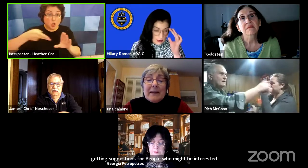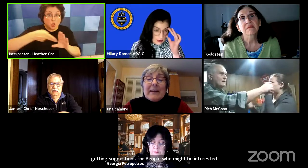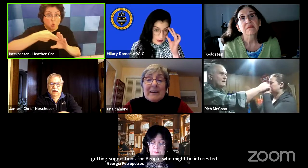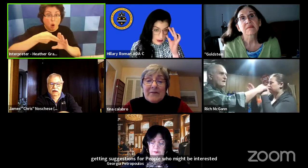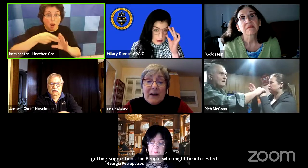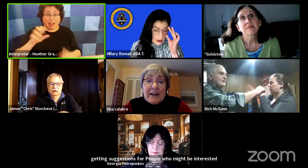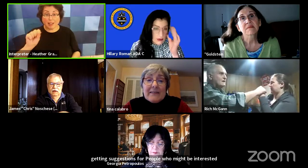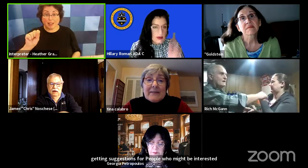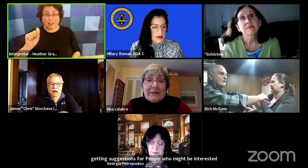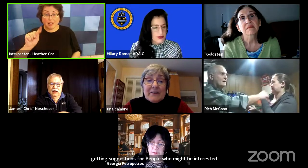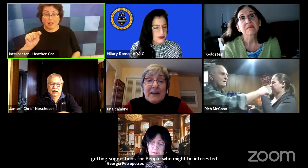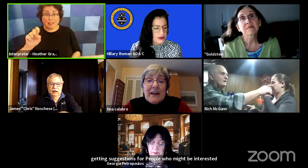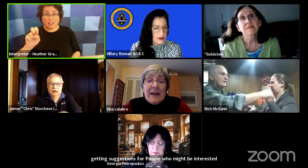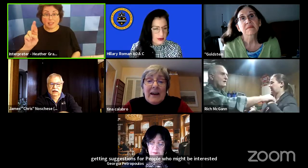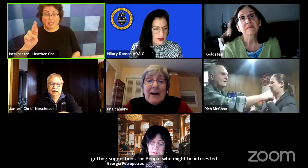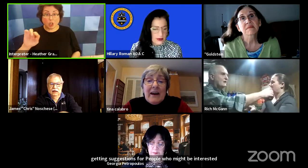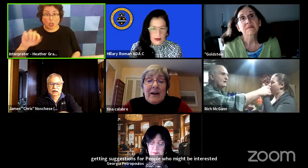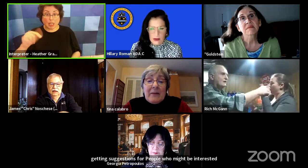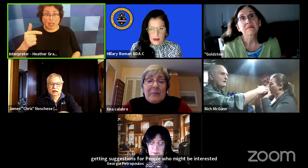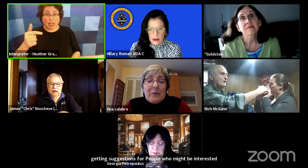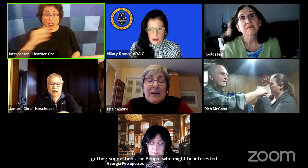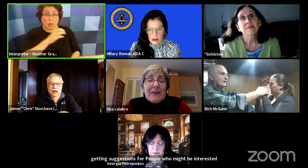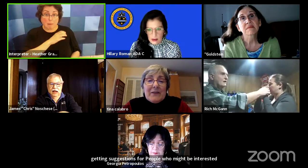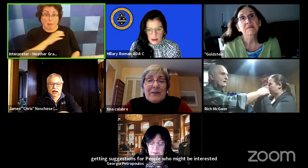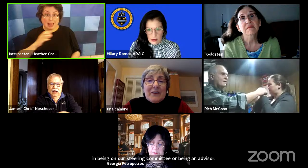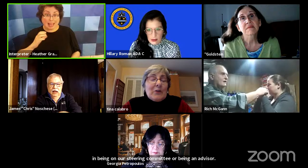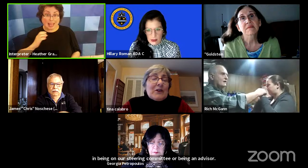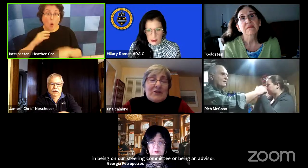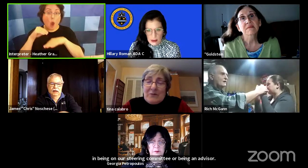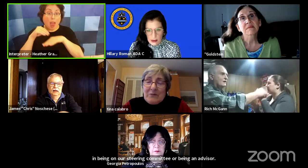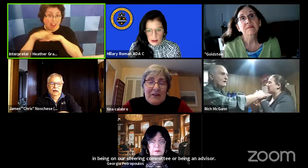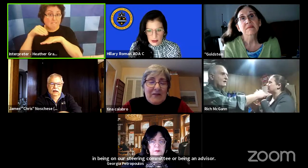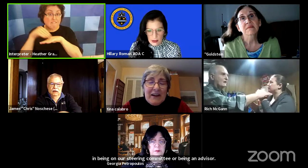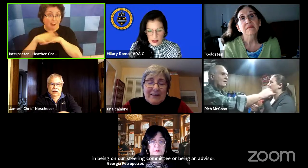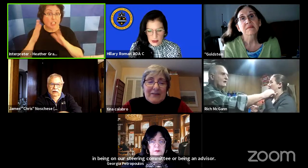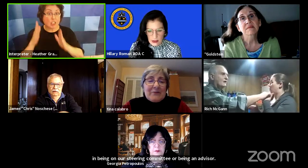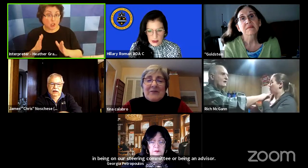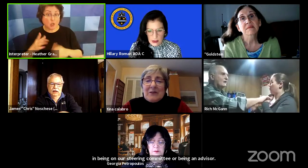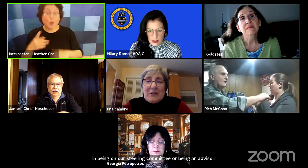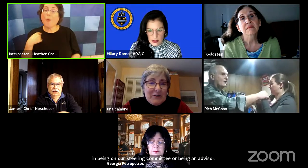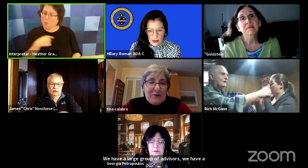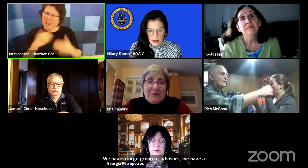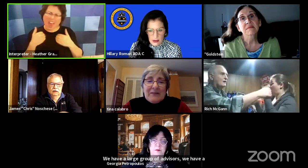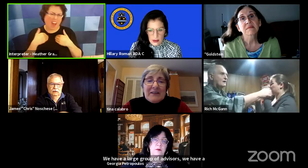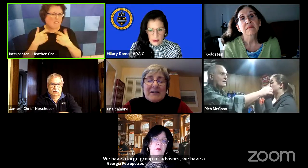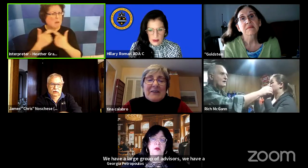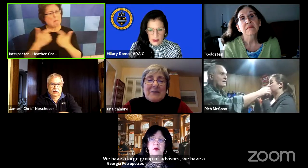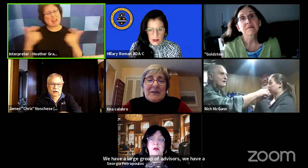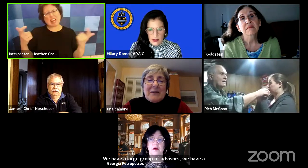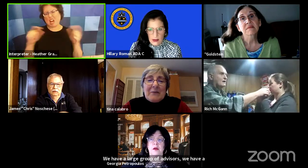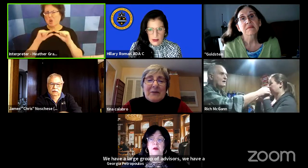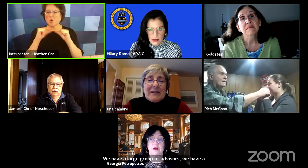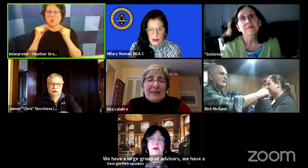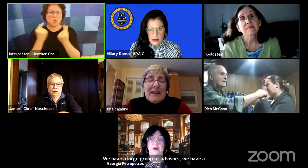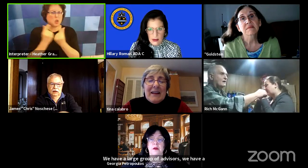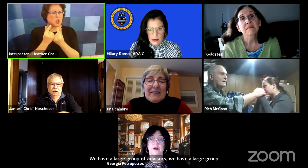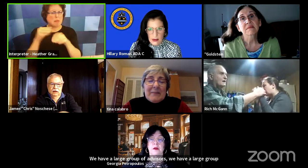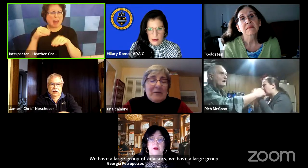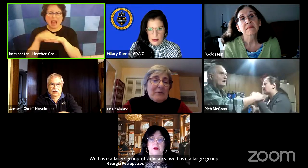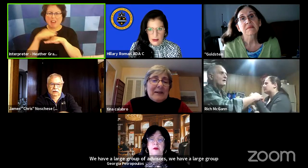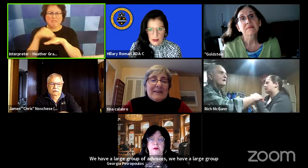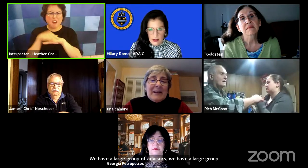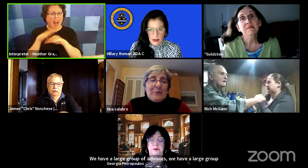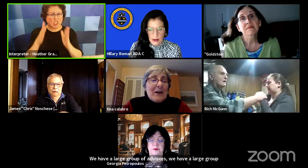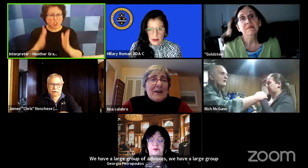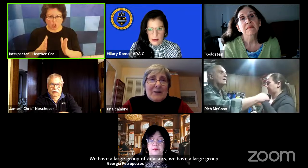or being an advisor. We have a large group of advisors. We have a large group of steering committee members. And